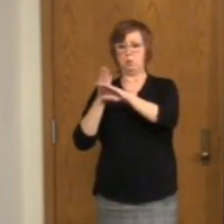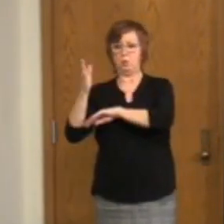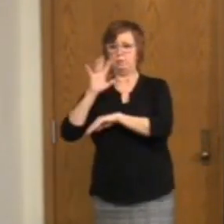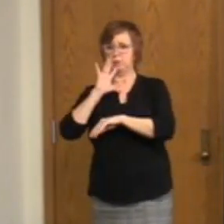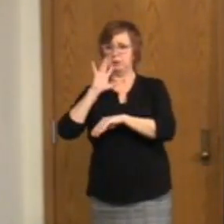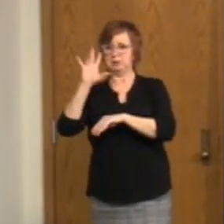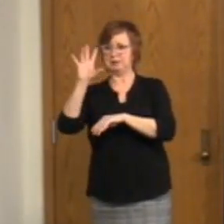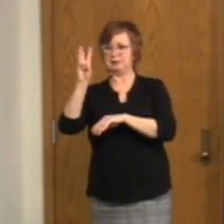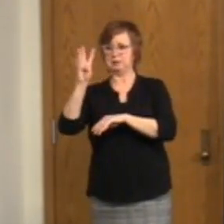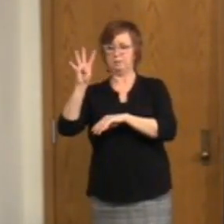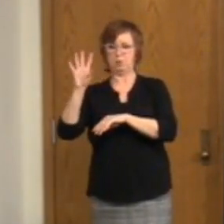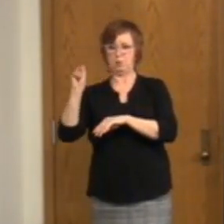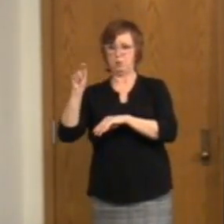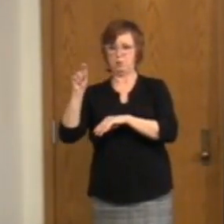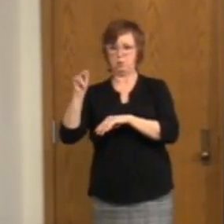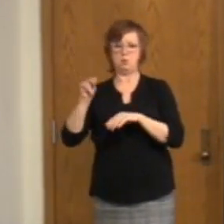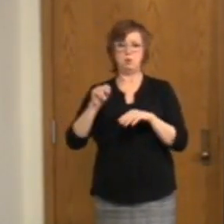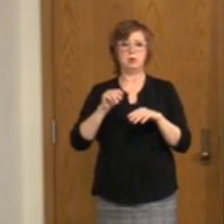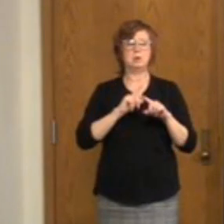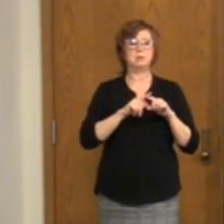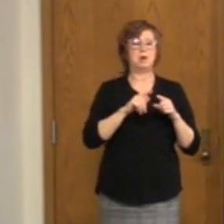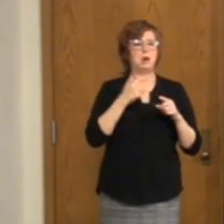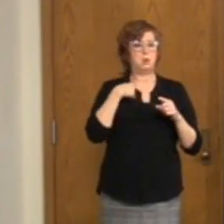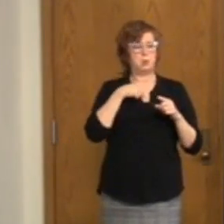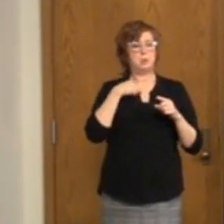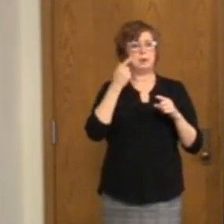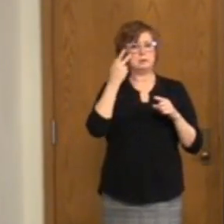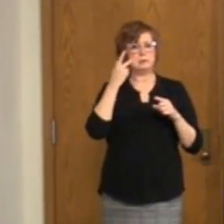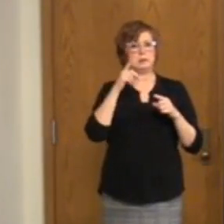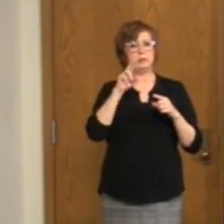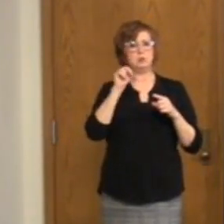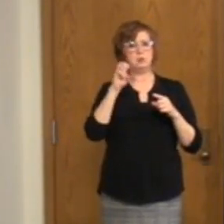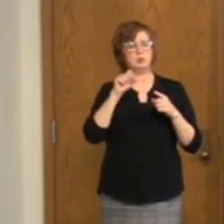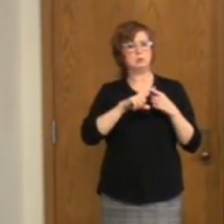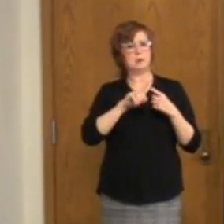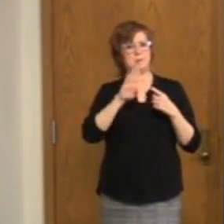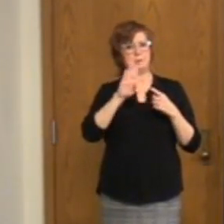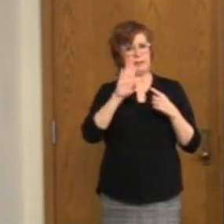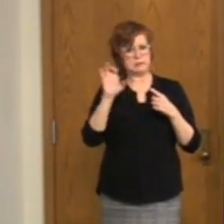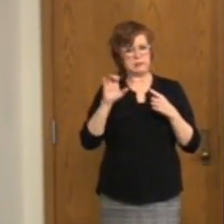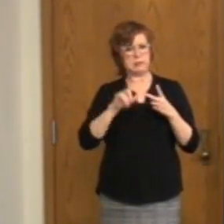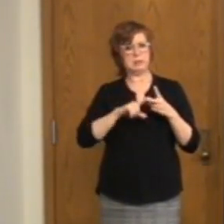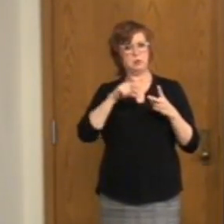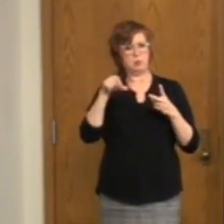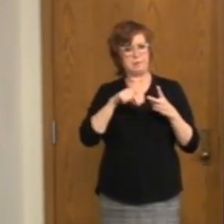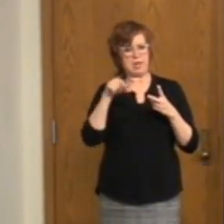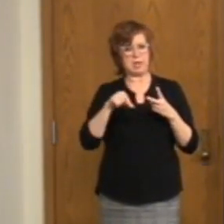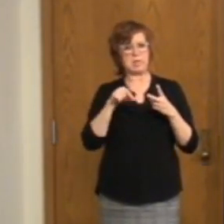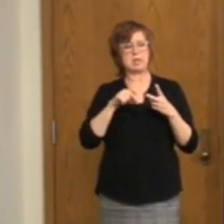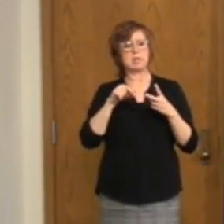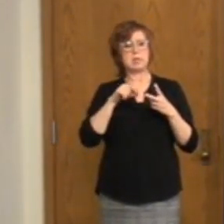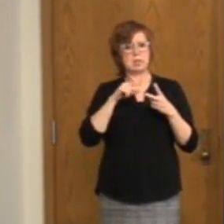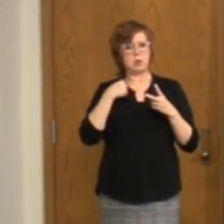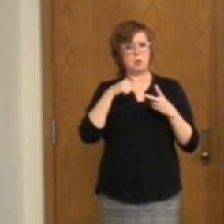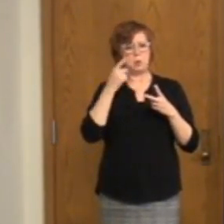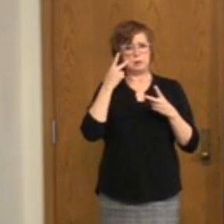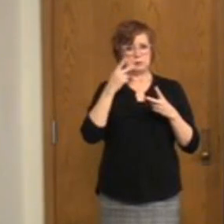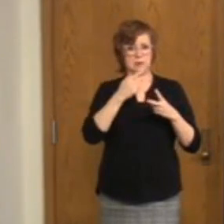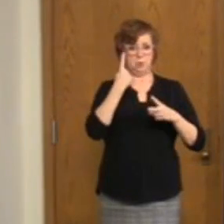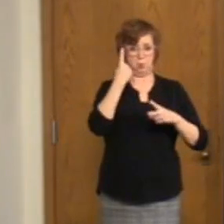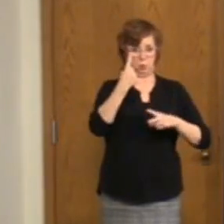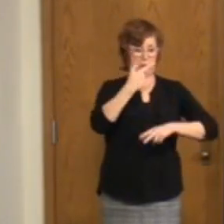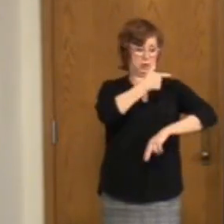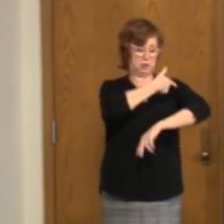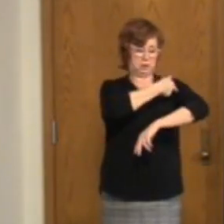from the UK, from Quebec, from BC, on how effective 1 dose is for as long as 4 months. So we